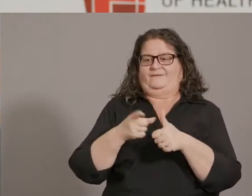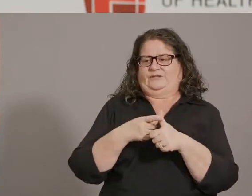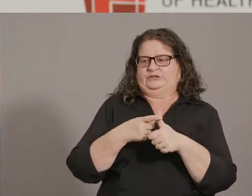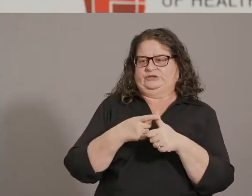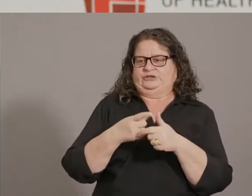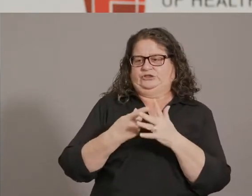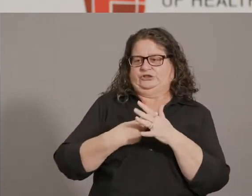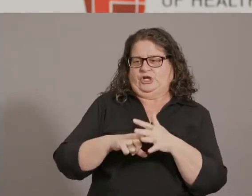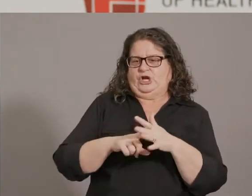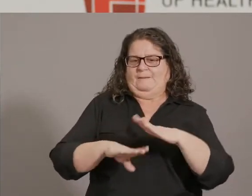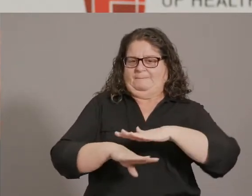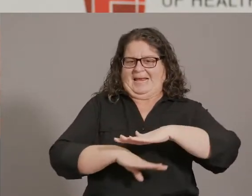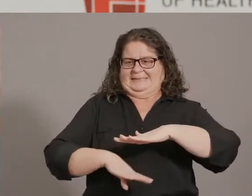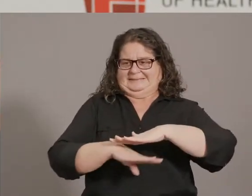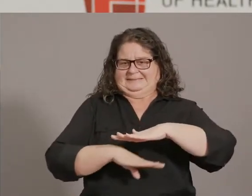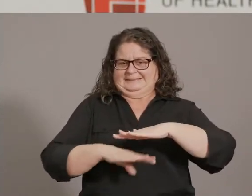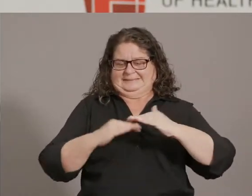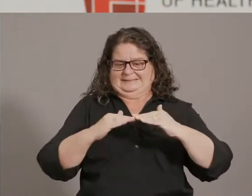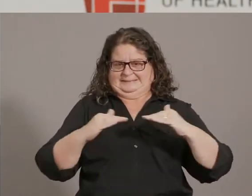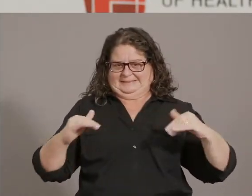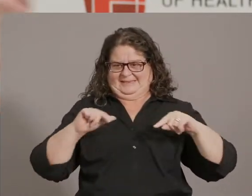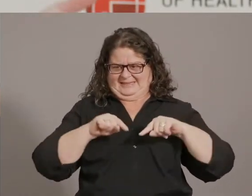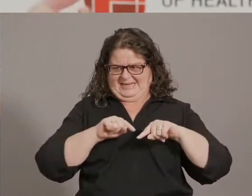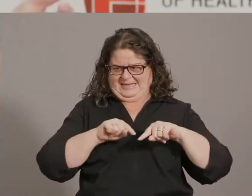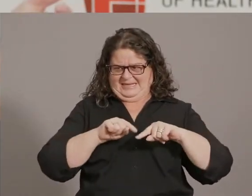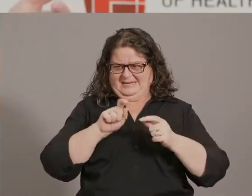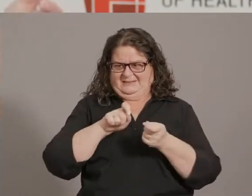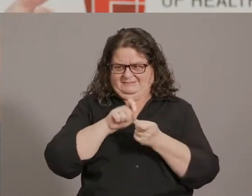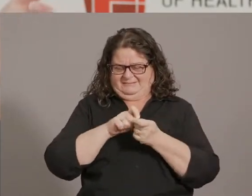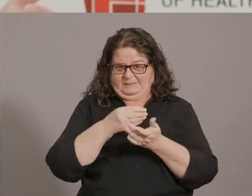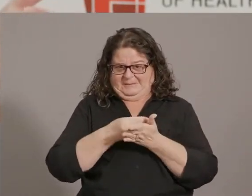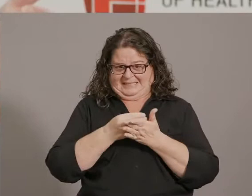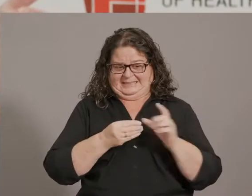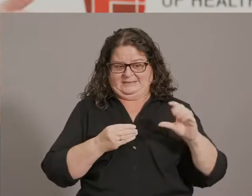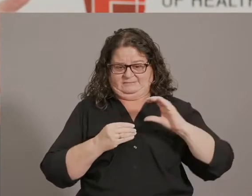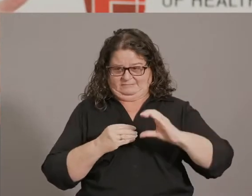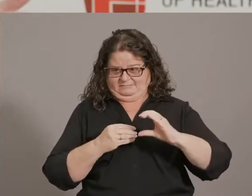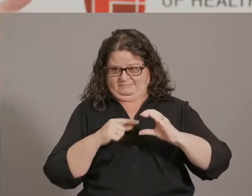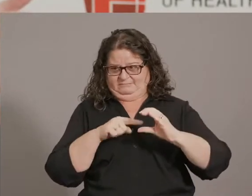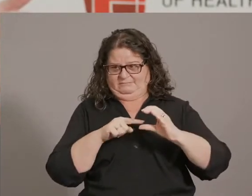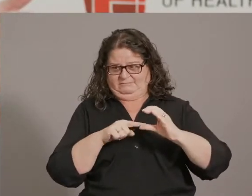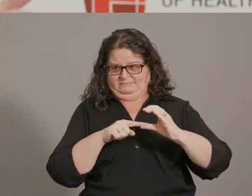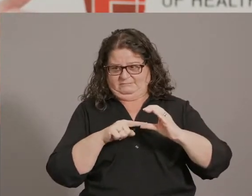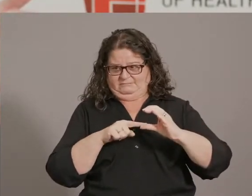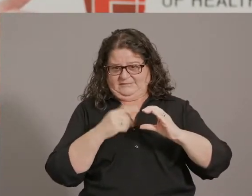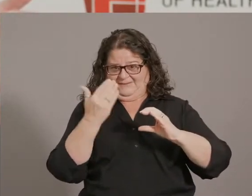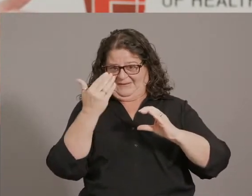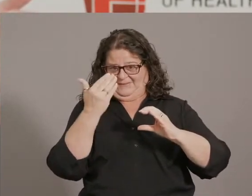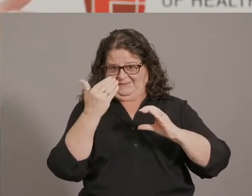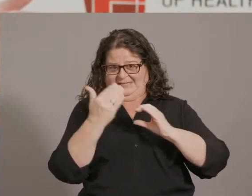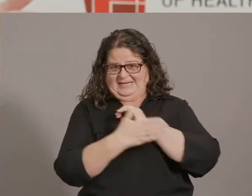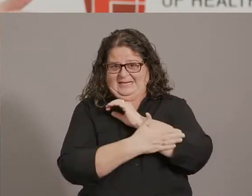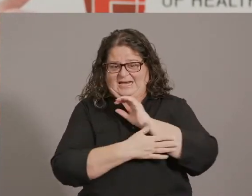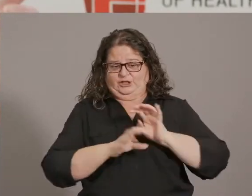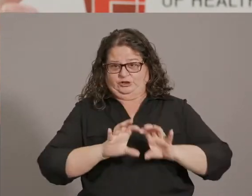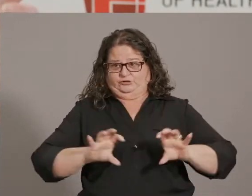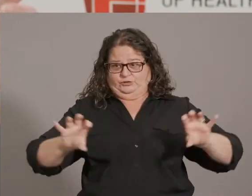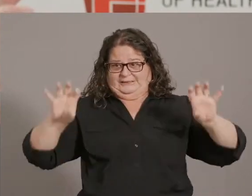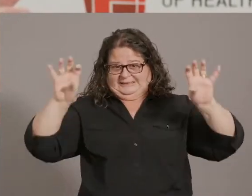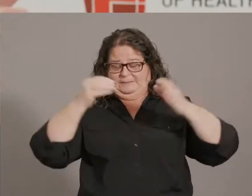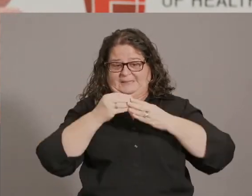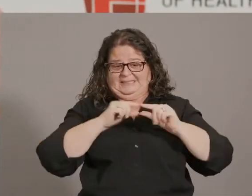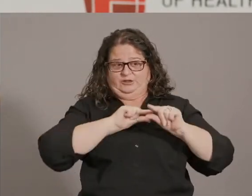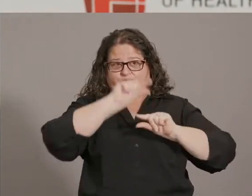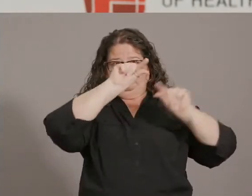that base can be, it's a specific set of money that all 15 counties get. And we look at that based